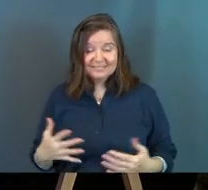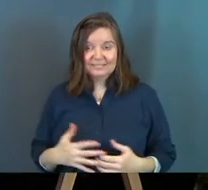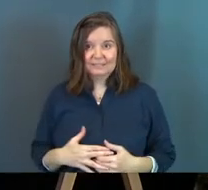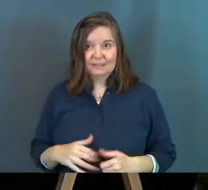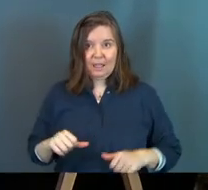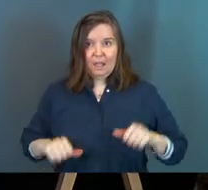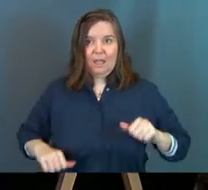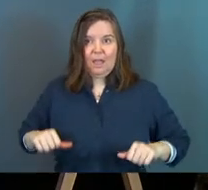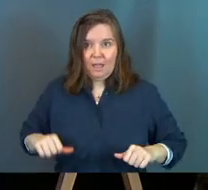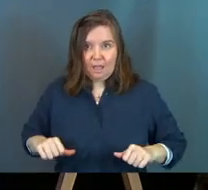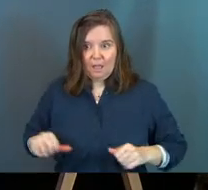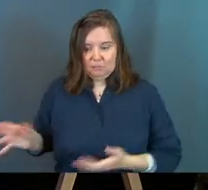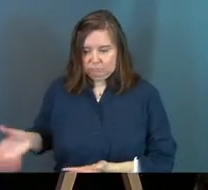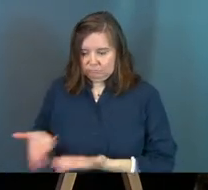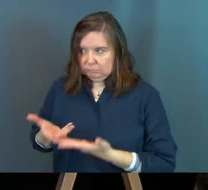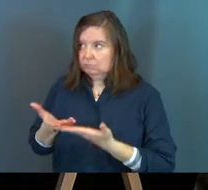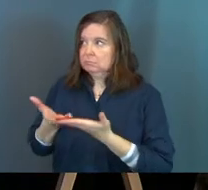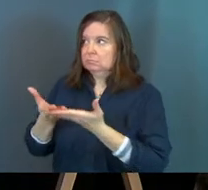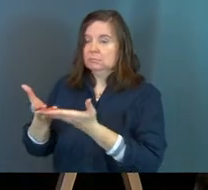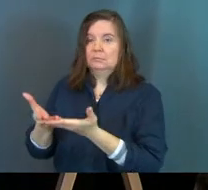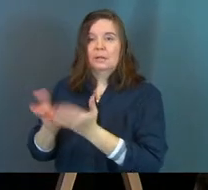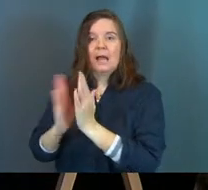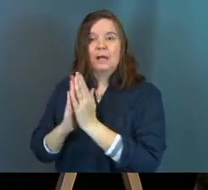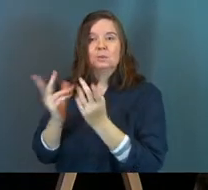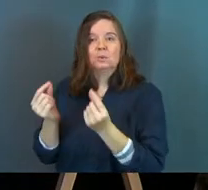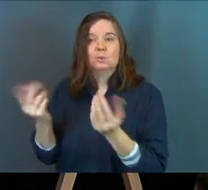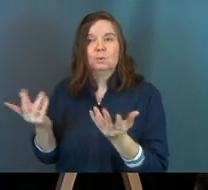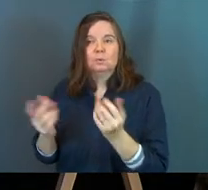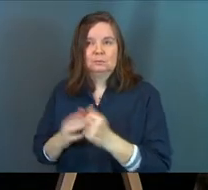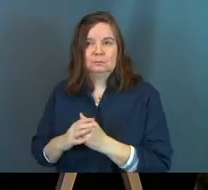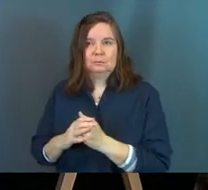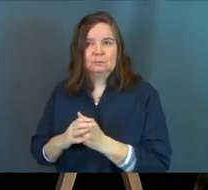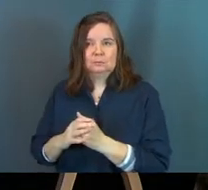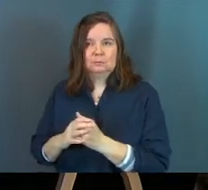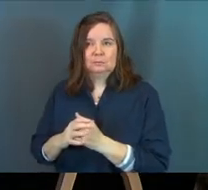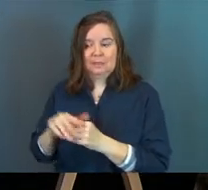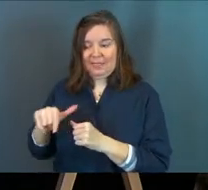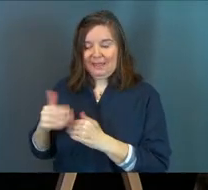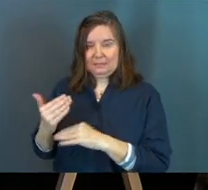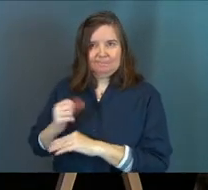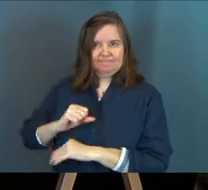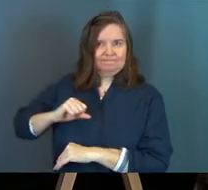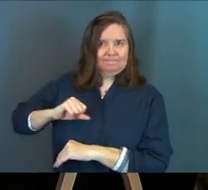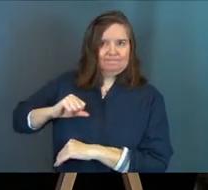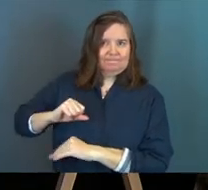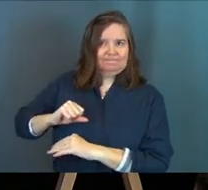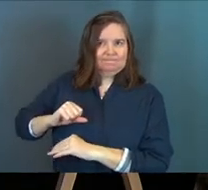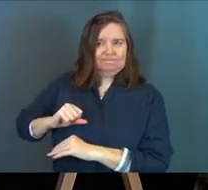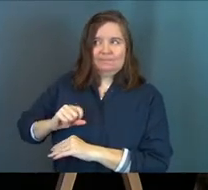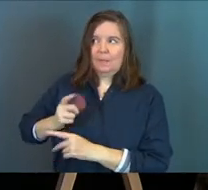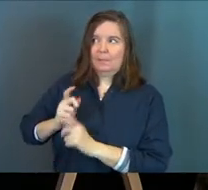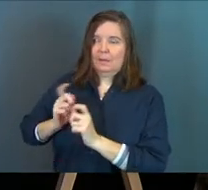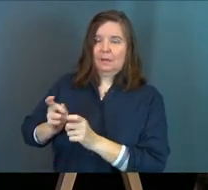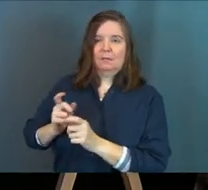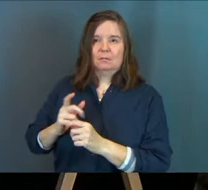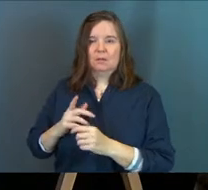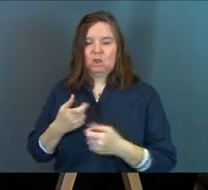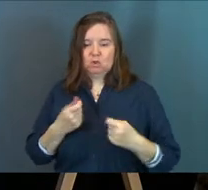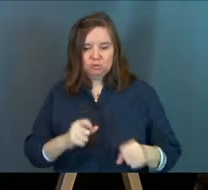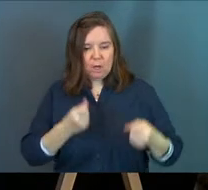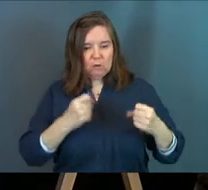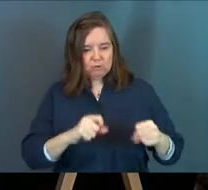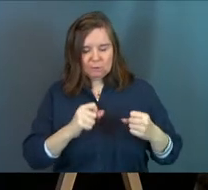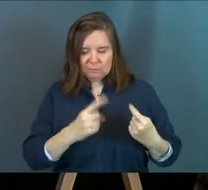Like, I get it, right? What might he ask you to do? No, it's you've tried this long enough, you're going to go to counseling